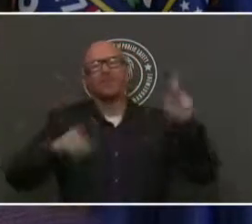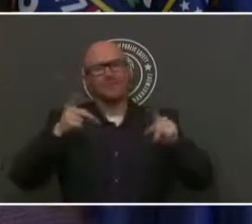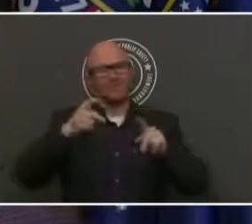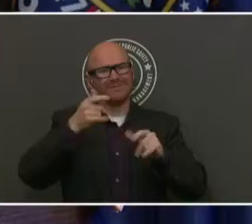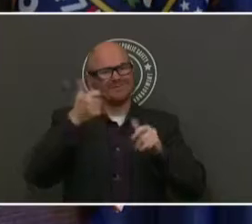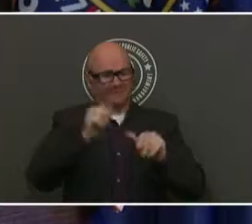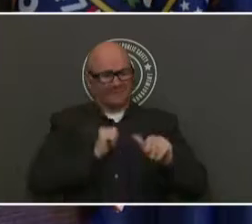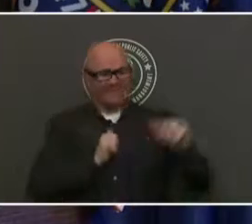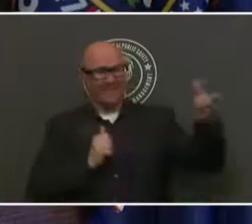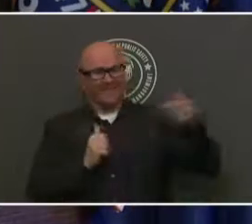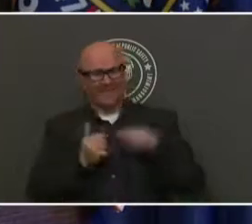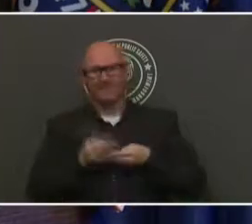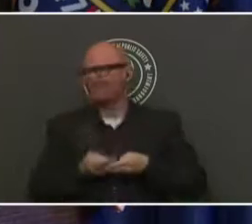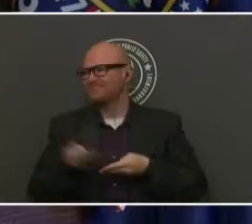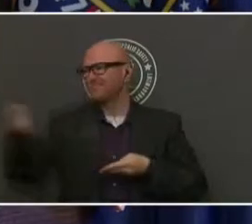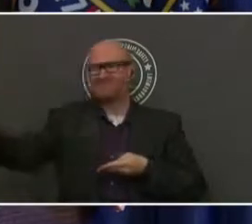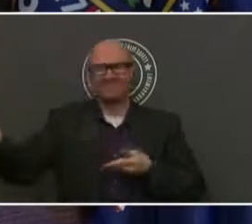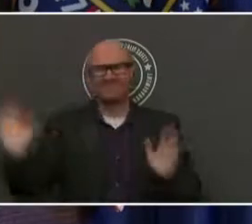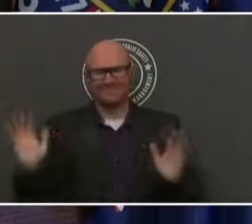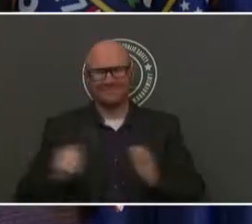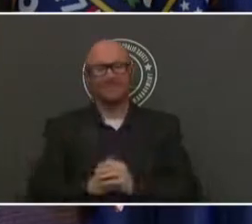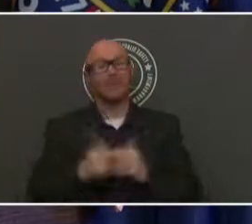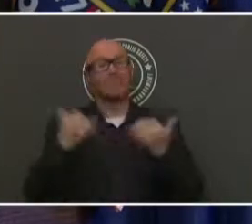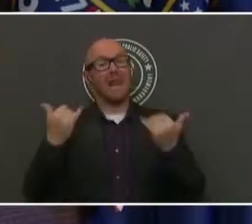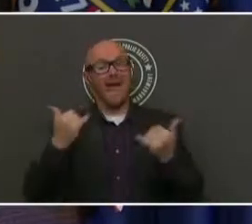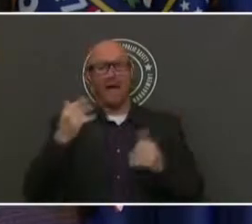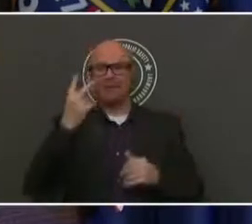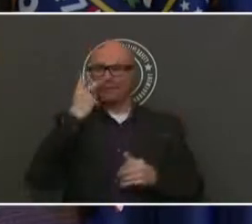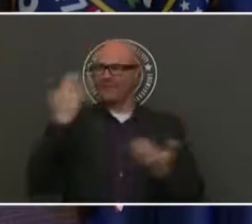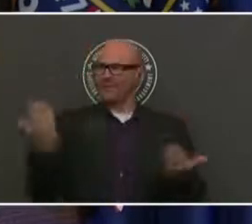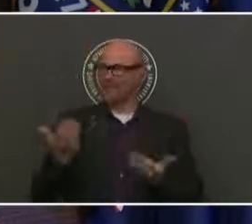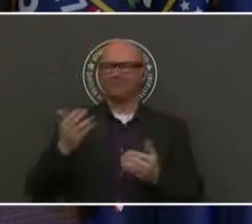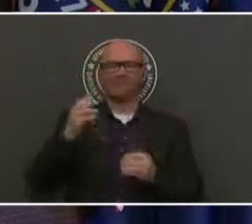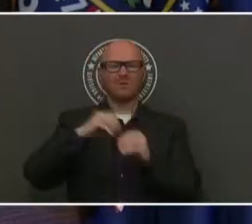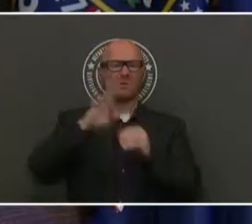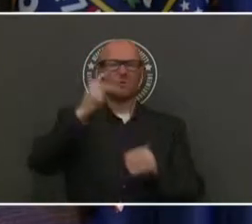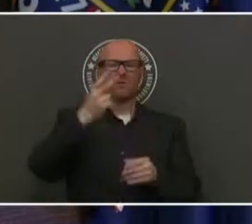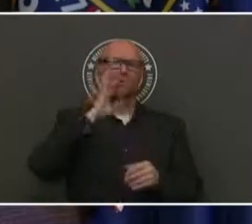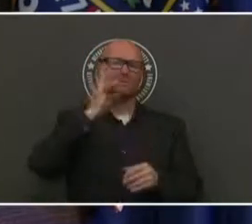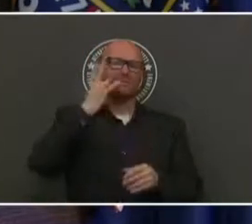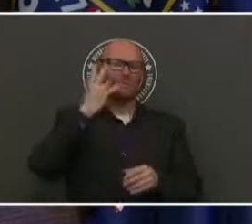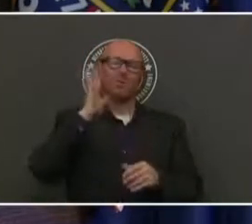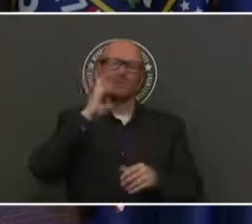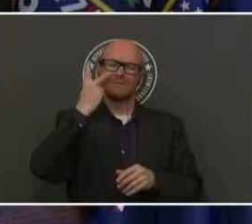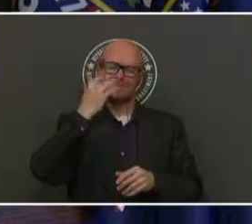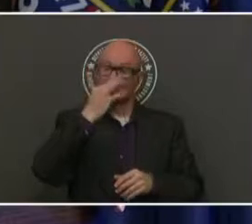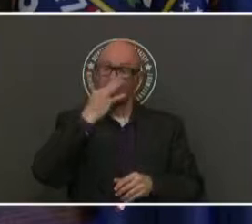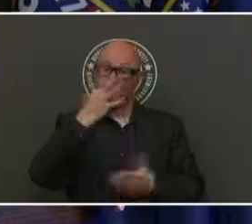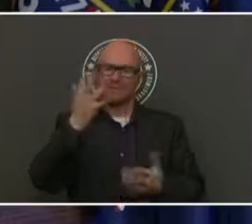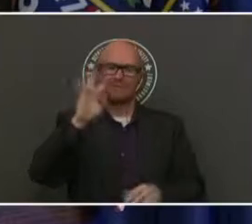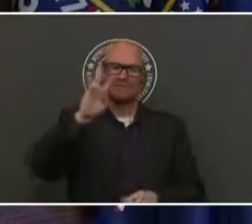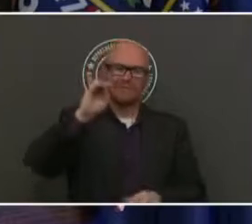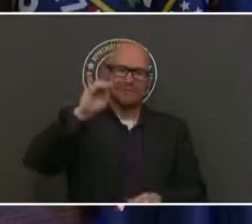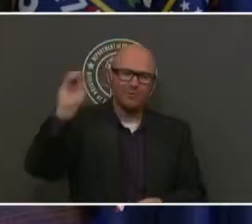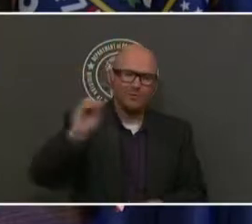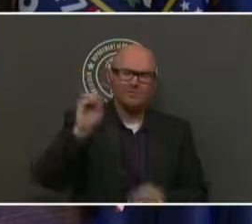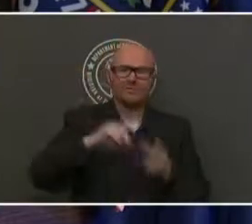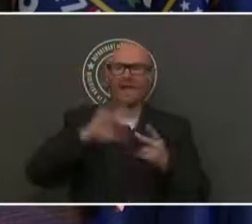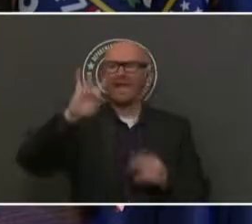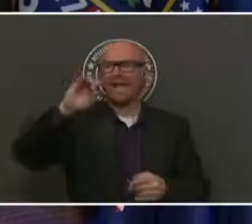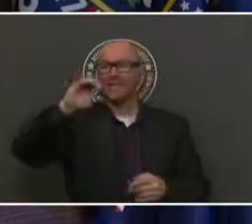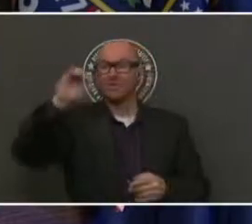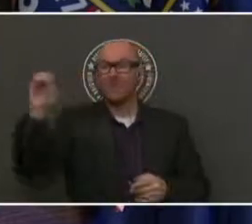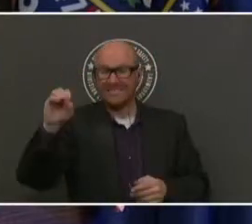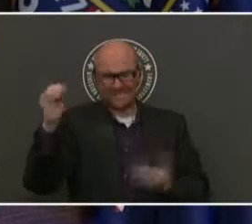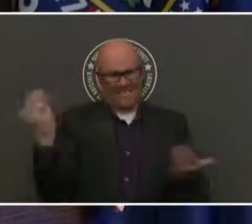think it's mostly a good sign. As we start to see 70 and 80 degree temperatures here along the Wasatch Front, we'll see more and more people outside, and I